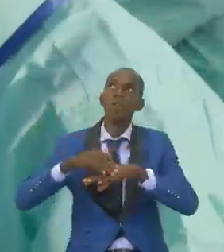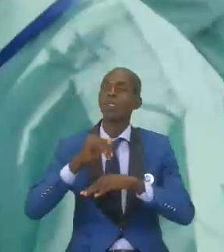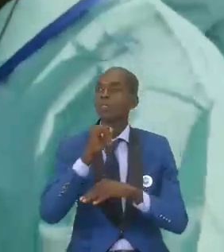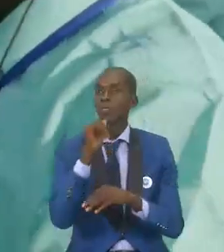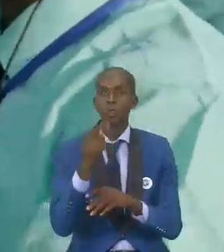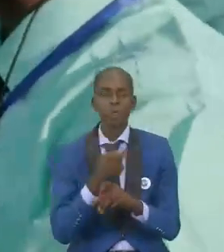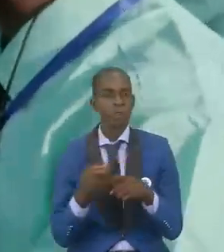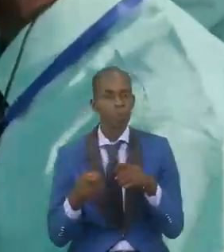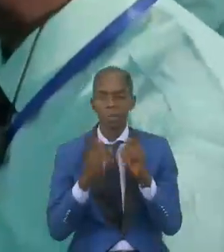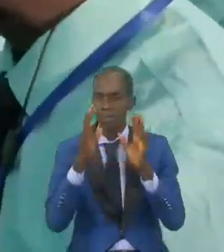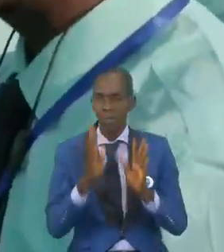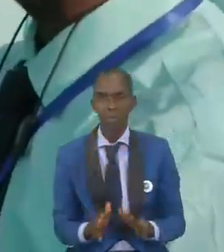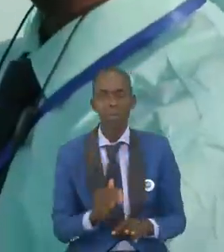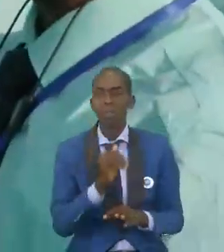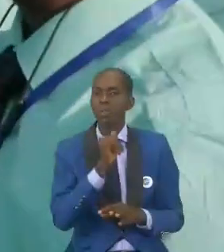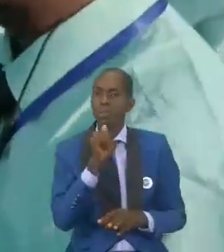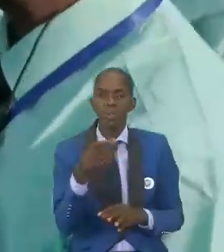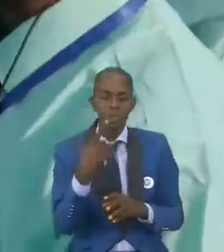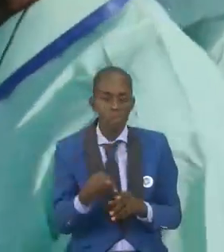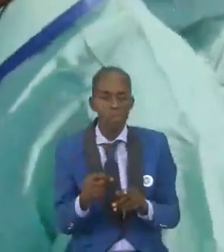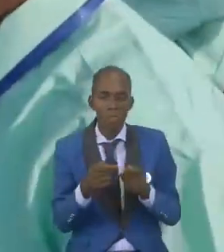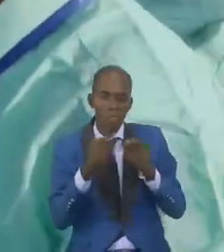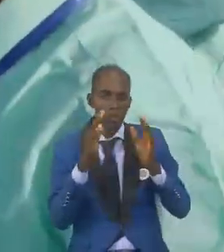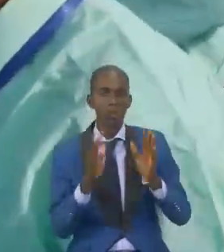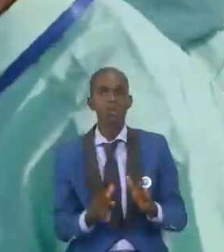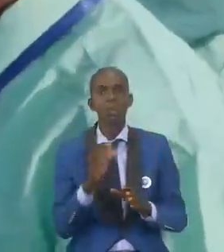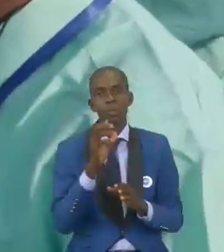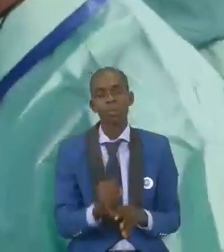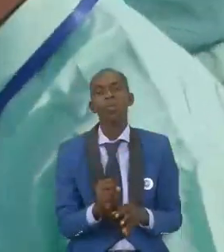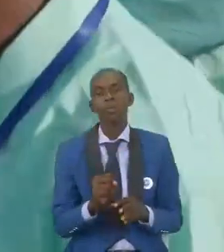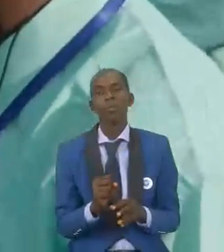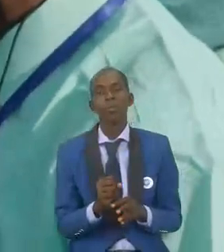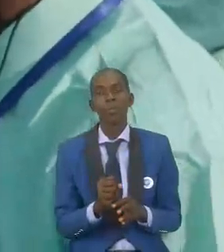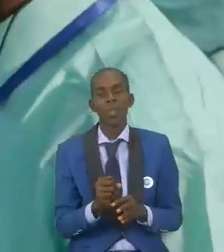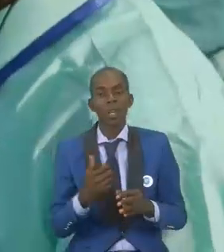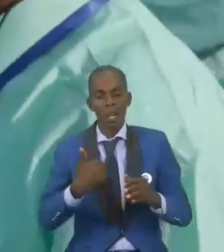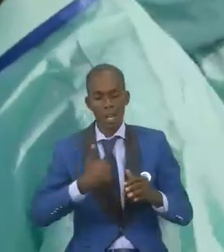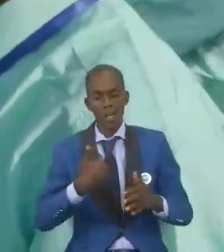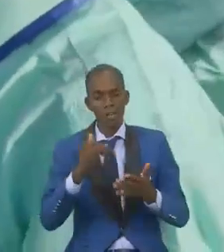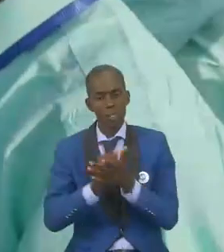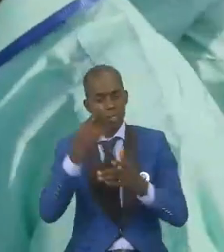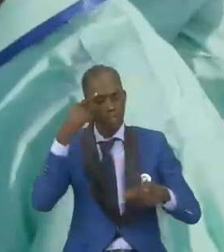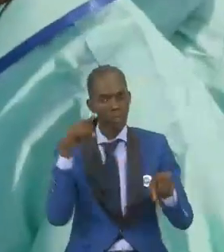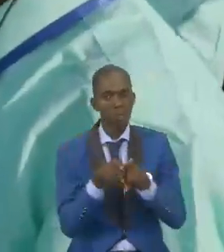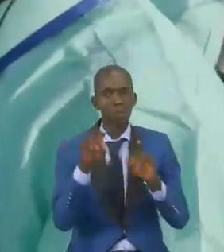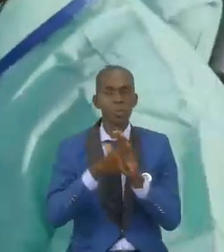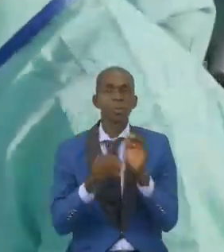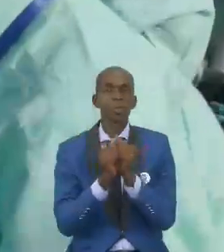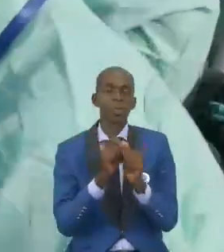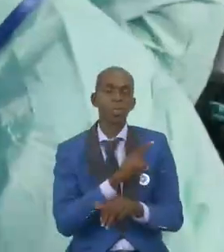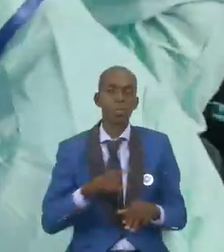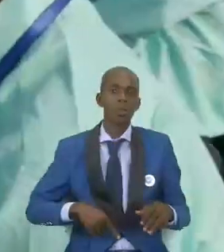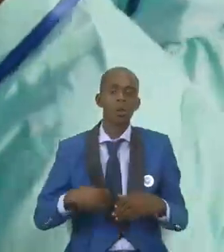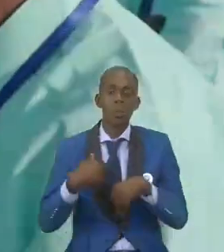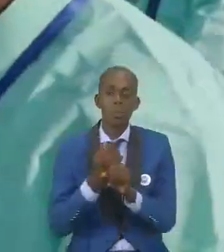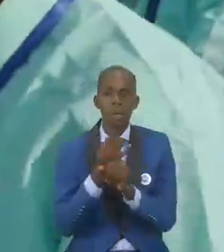persecutor and not the conspirator. Strike the deal with the Lord. Make the